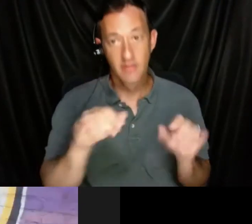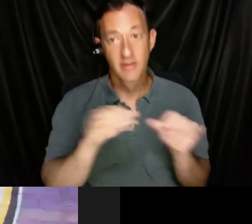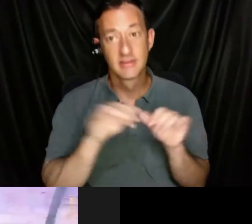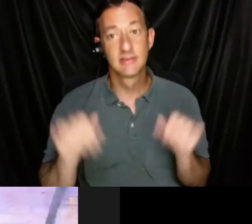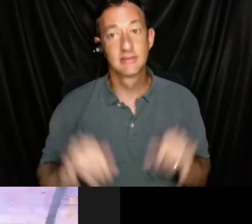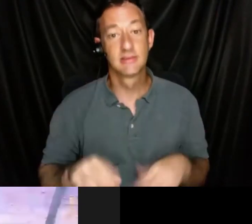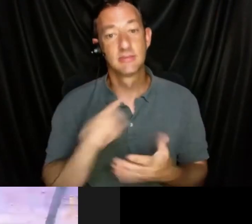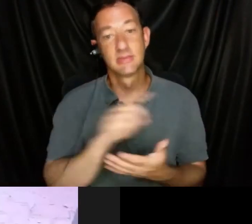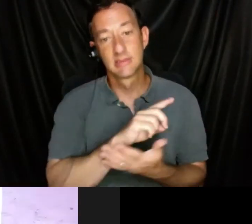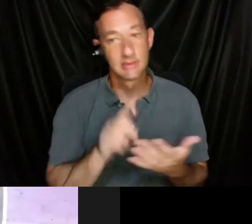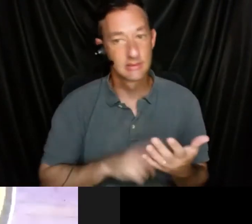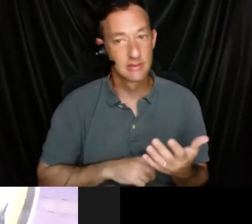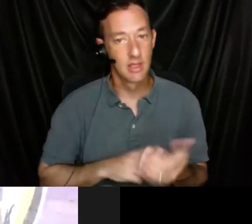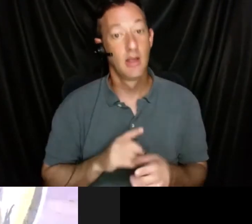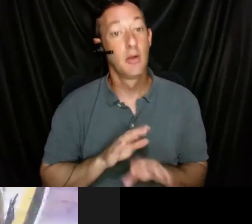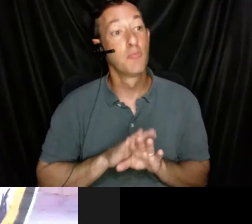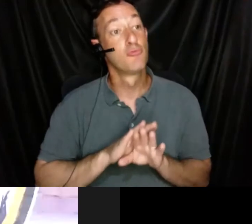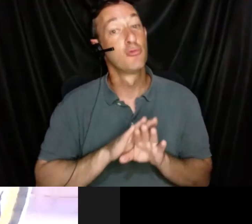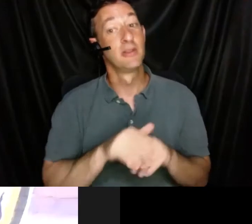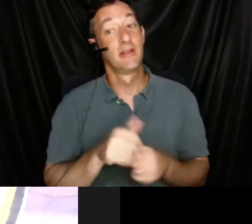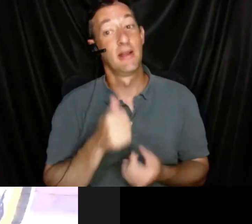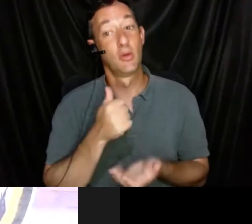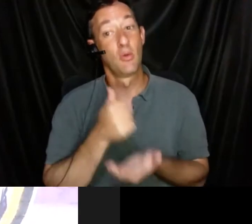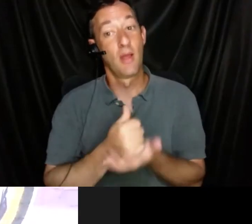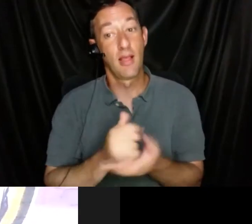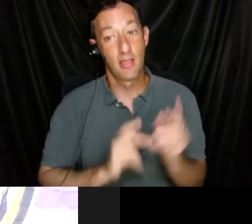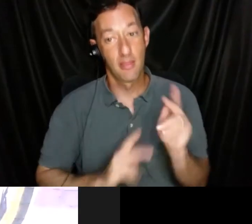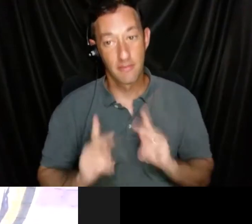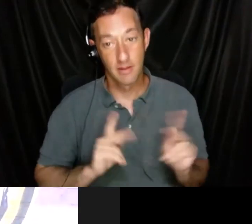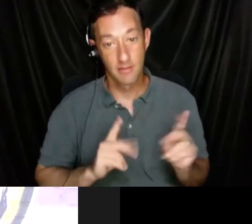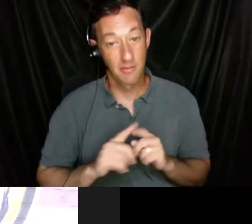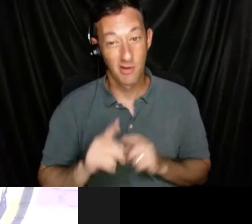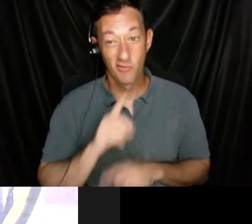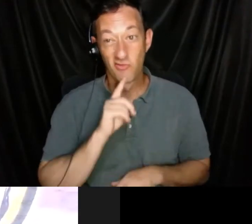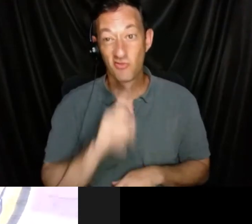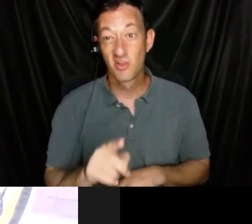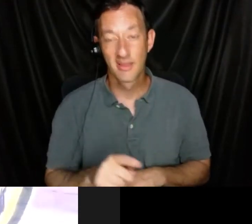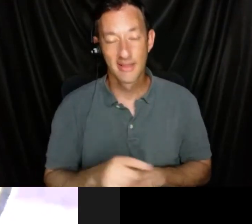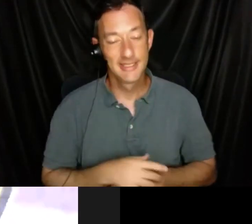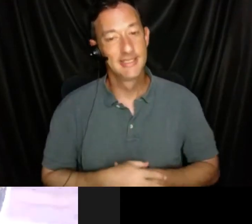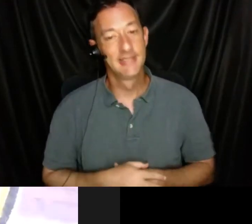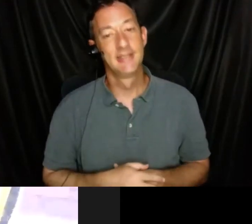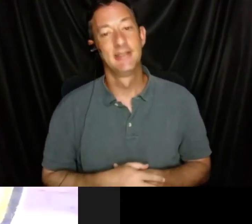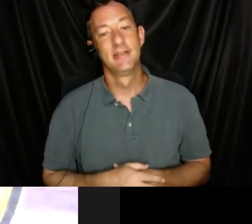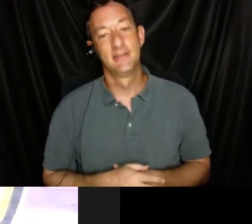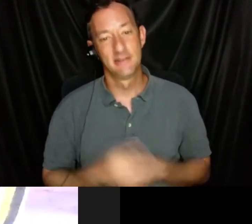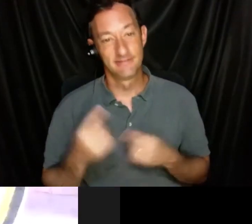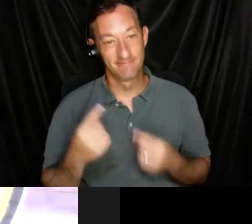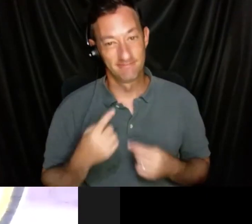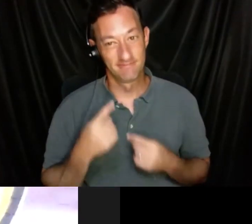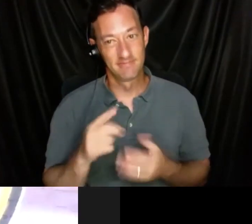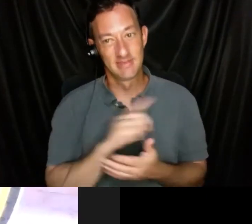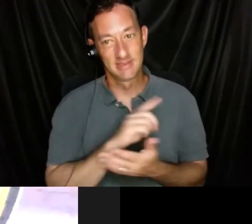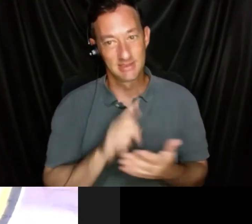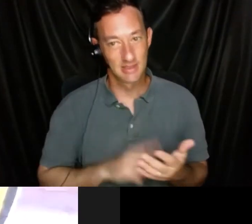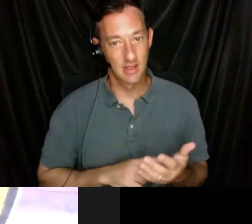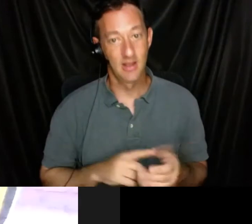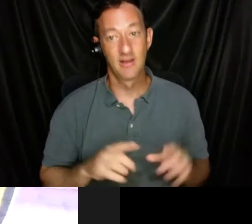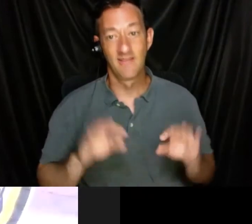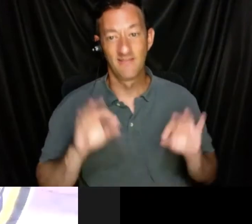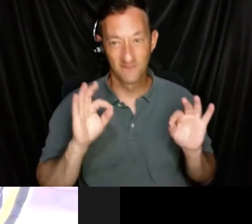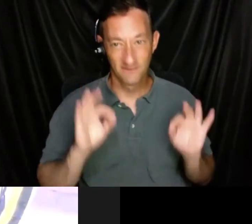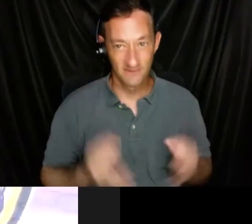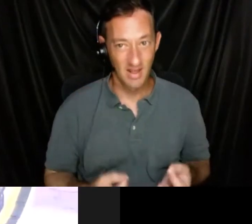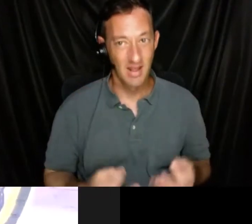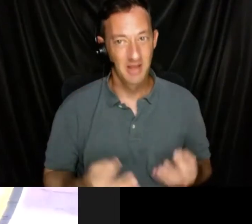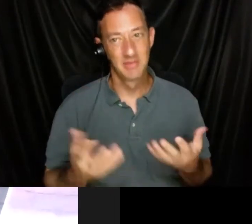help people, but in the end game, it has been designed to separate families and to keep people homeless.